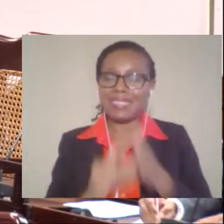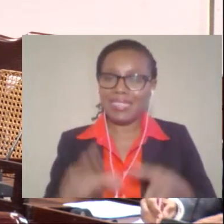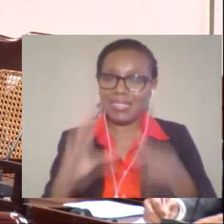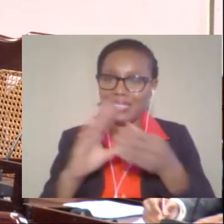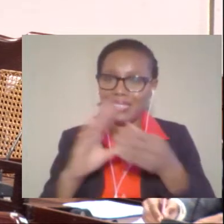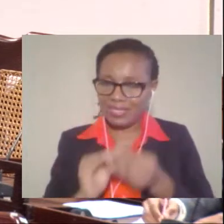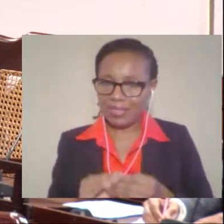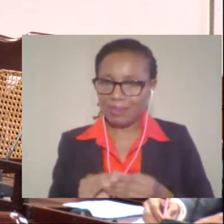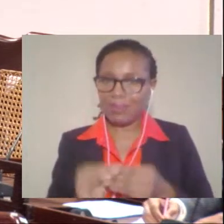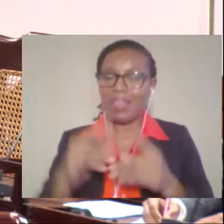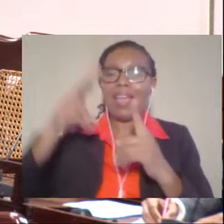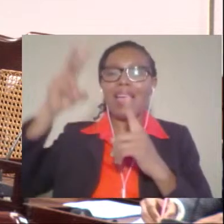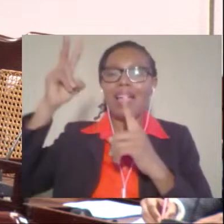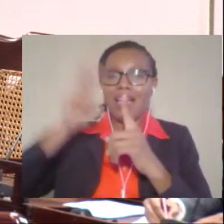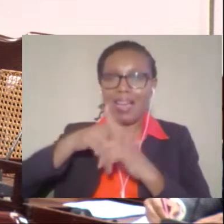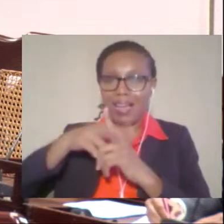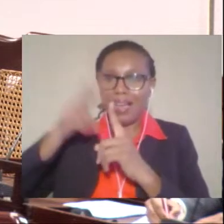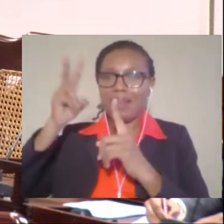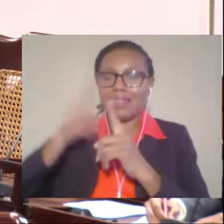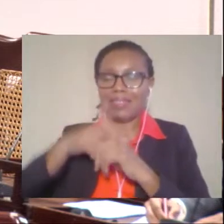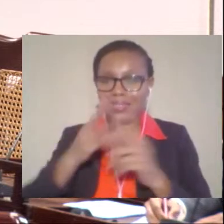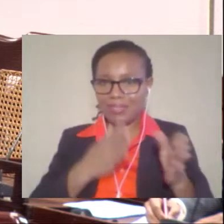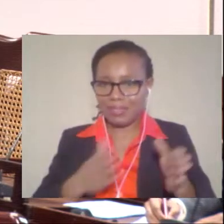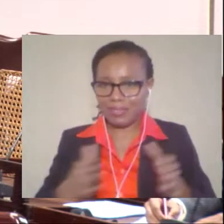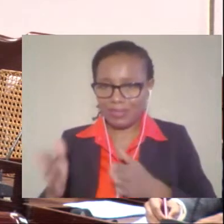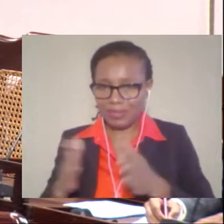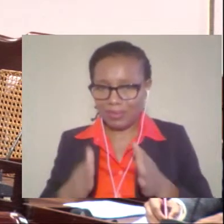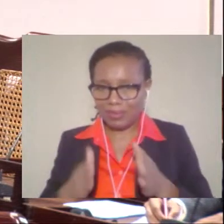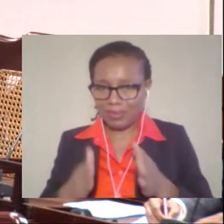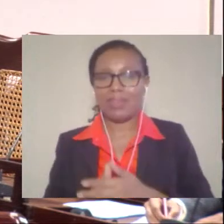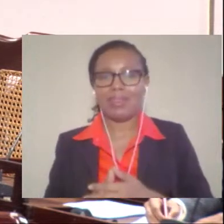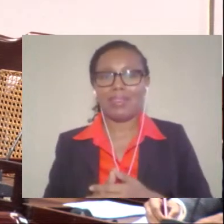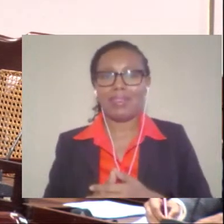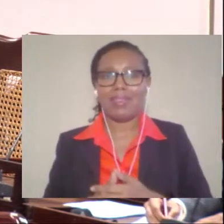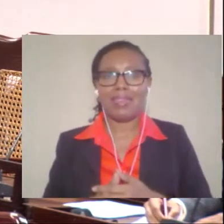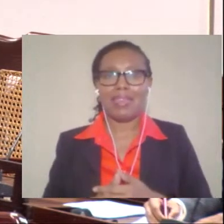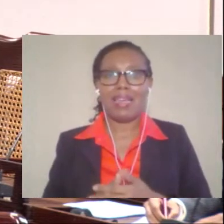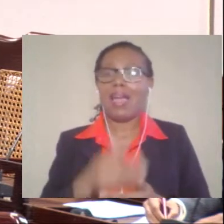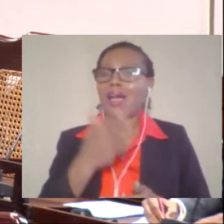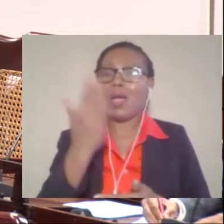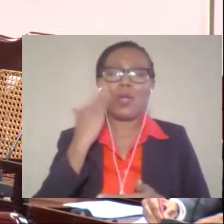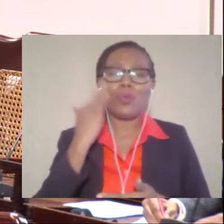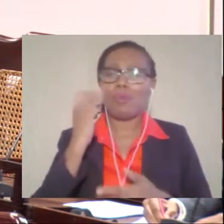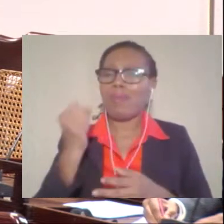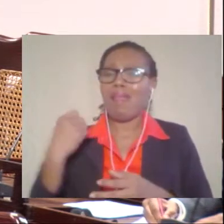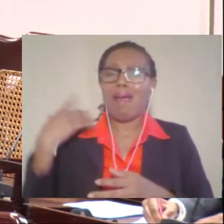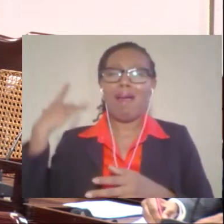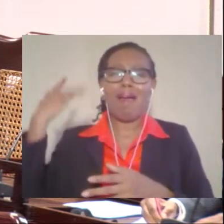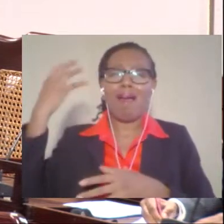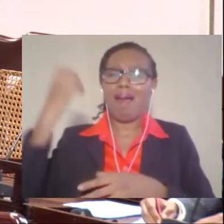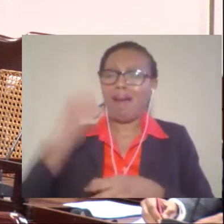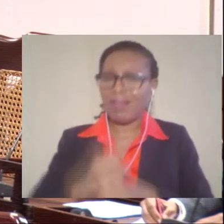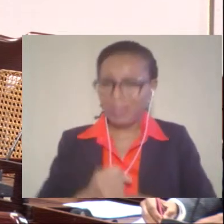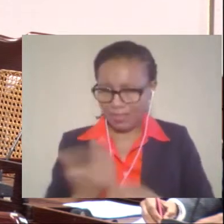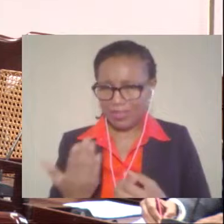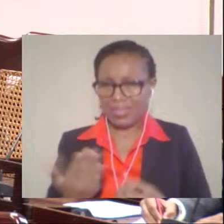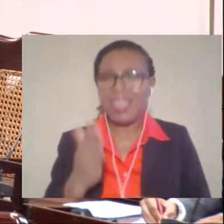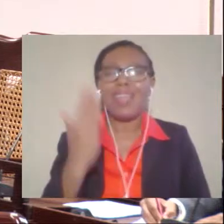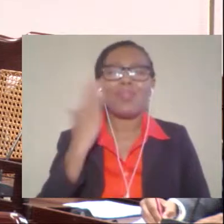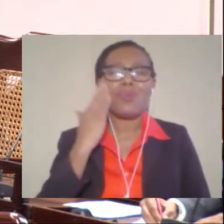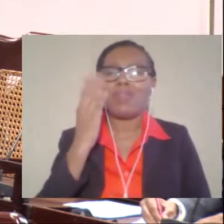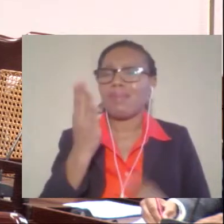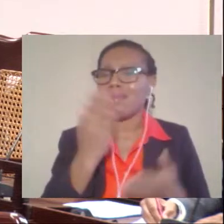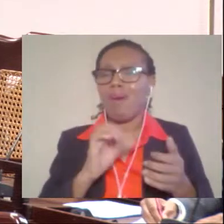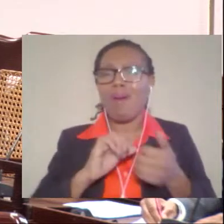Honourable Member long enough to know that he knows the difference between process and approval. People